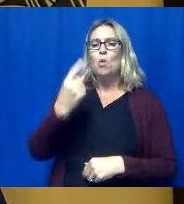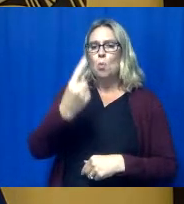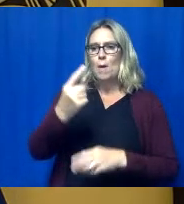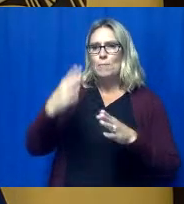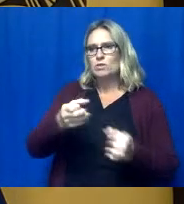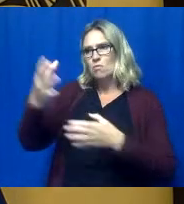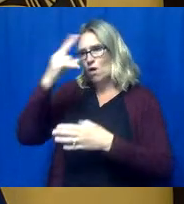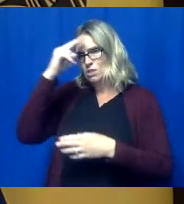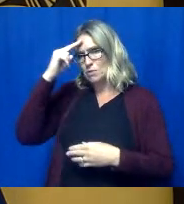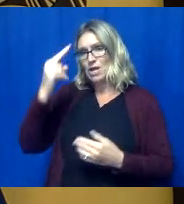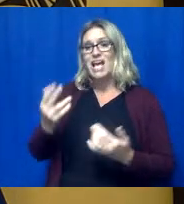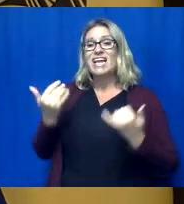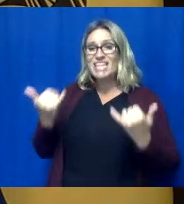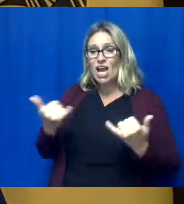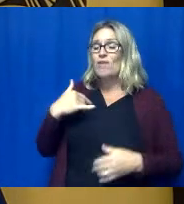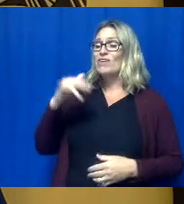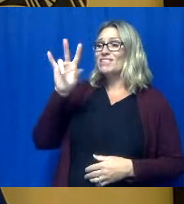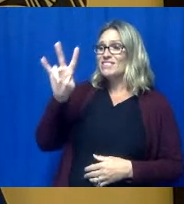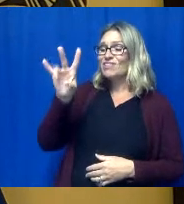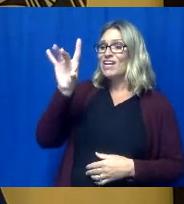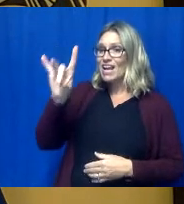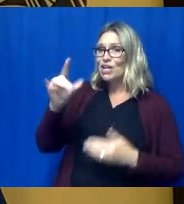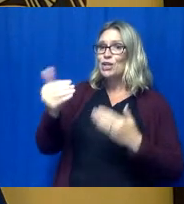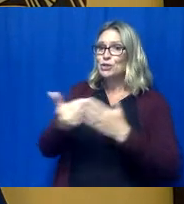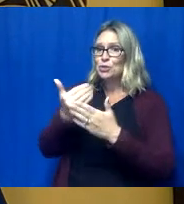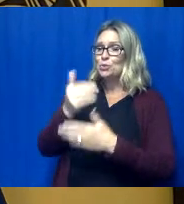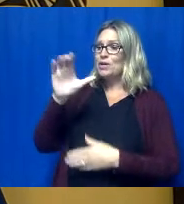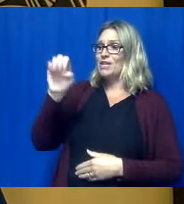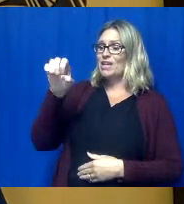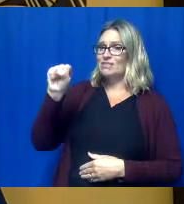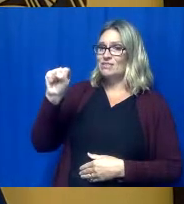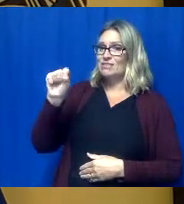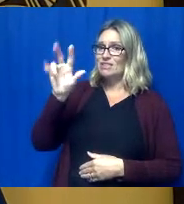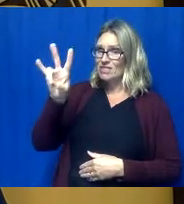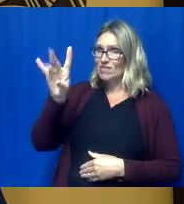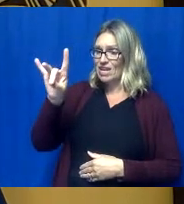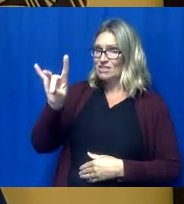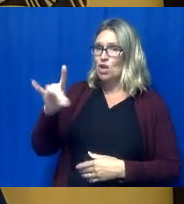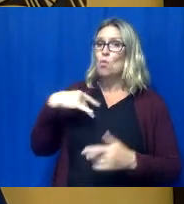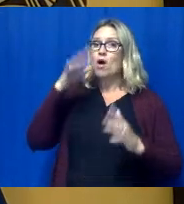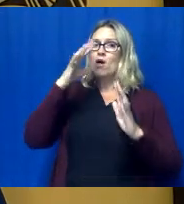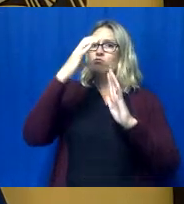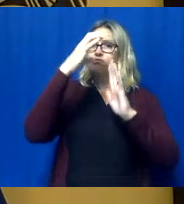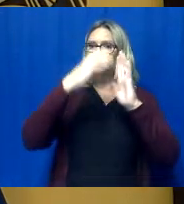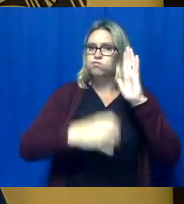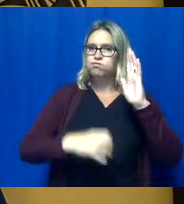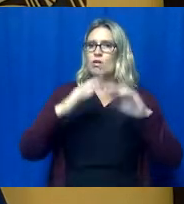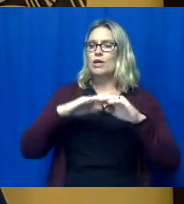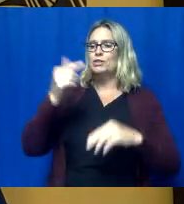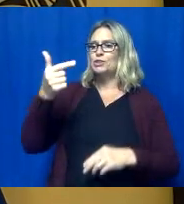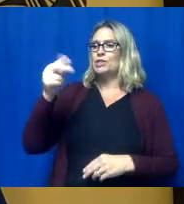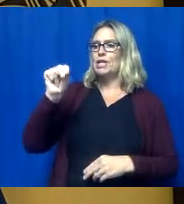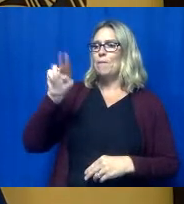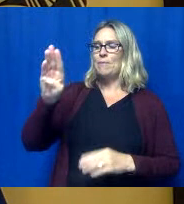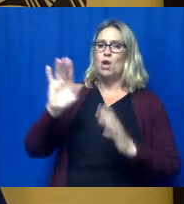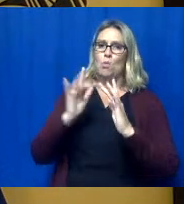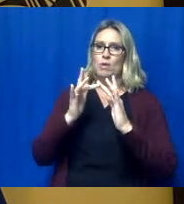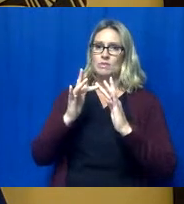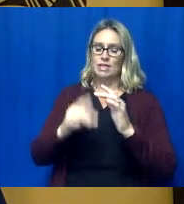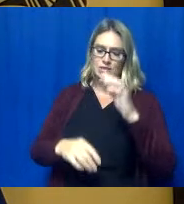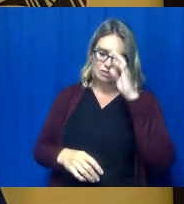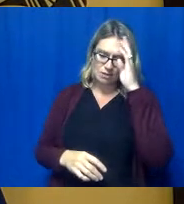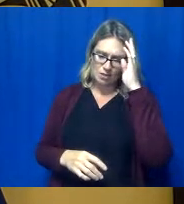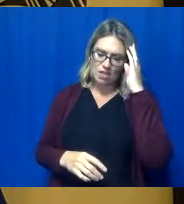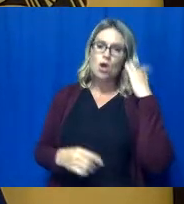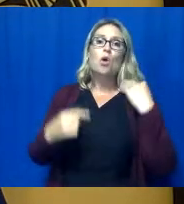are 78 new cases of COVID-19 in New Brunswick, and the full list will be on the GNB website, but I can tell you that we are seeing new cases